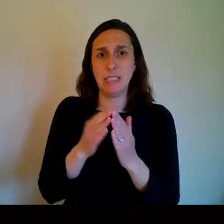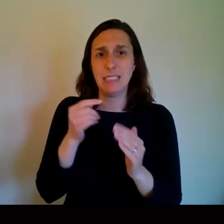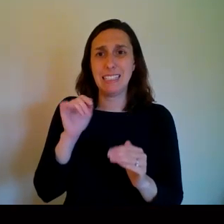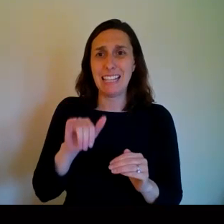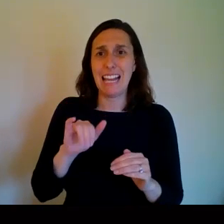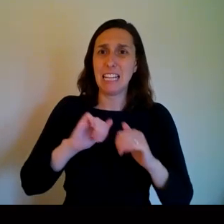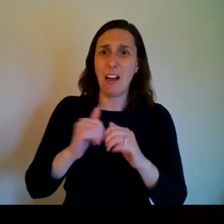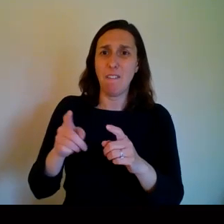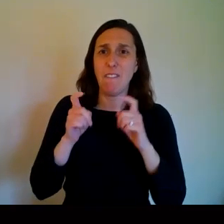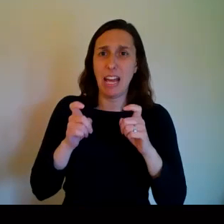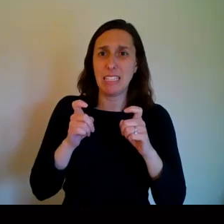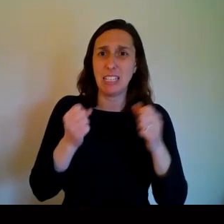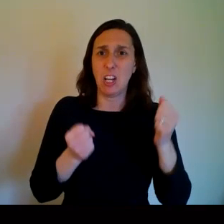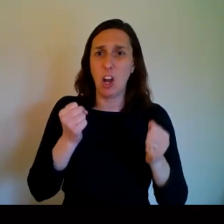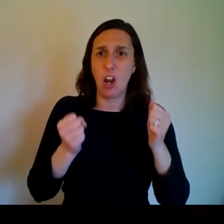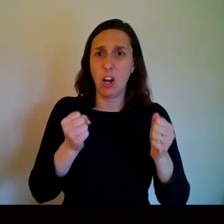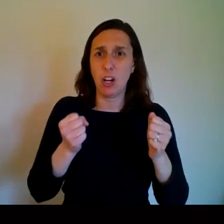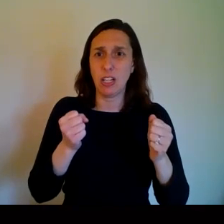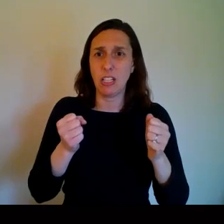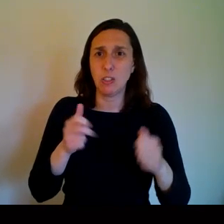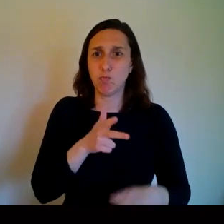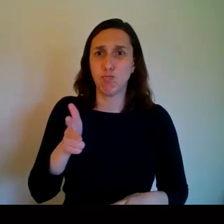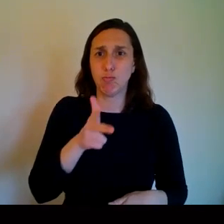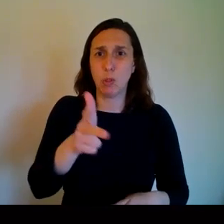going. So rate